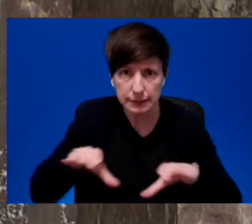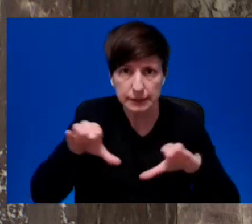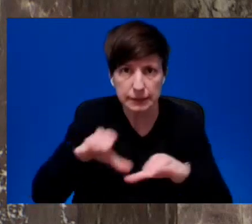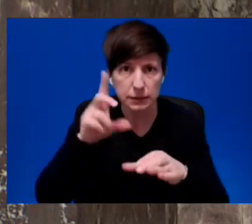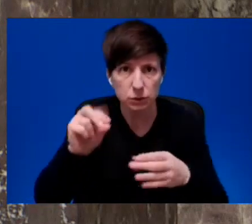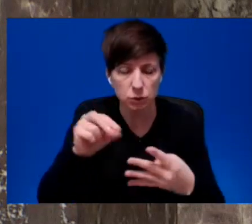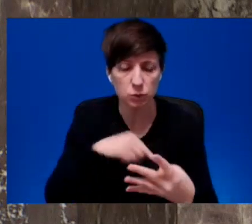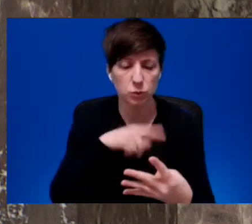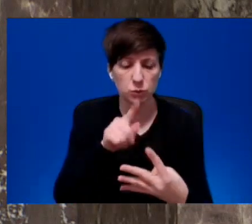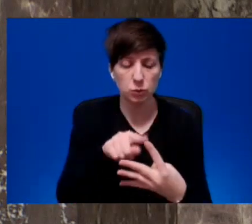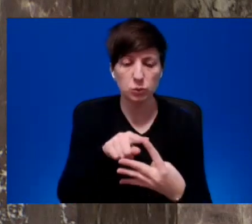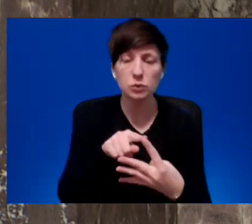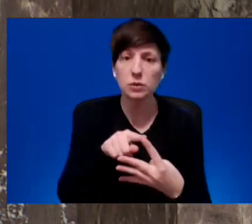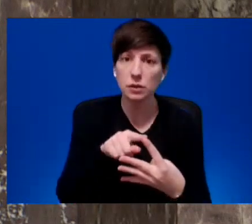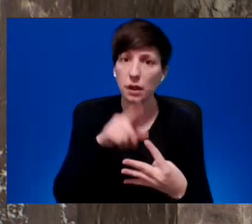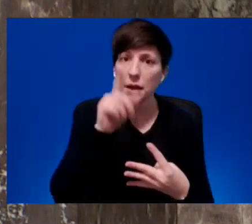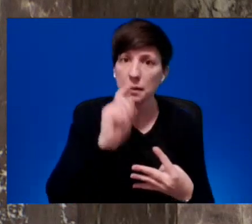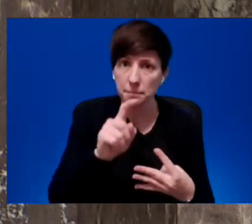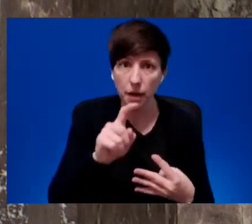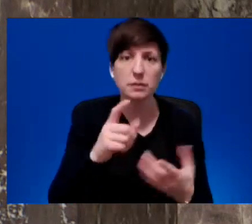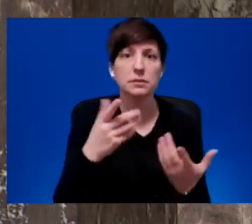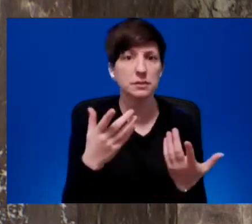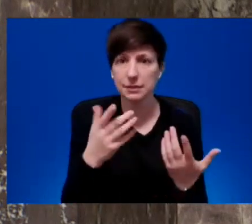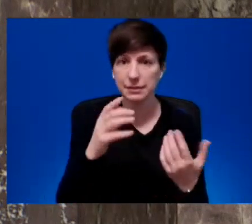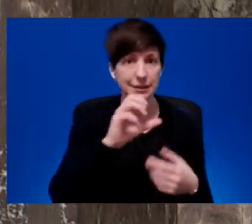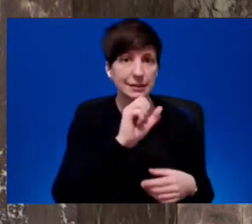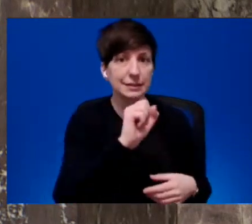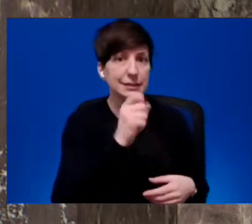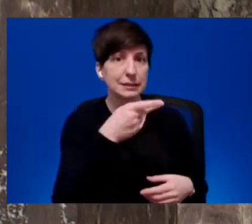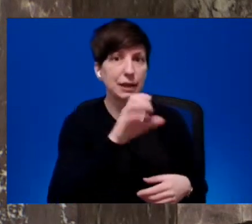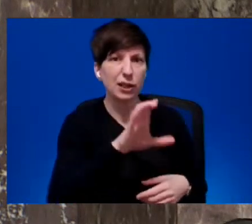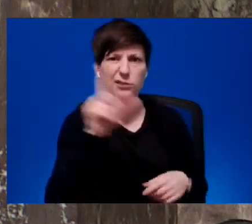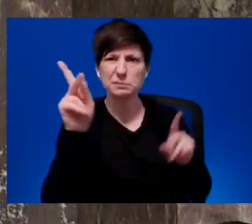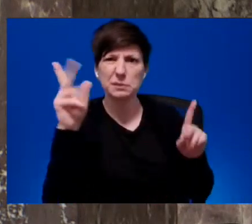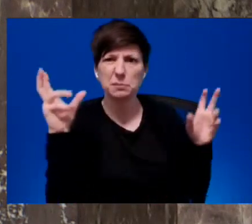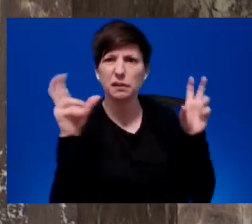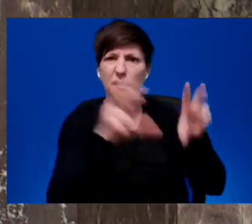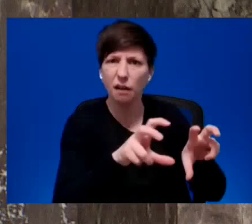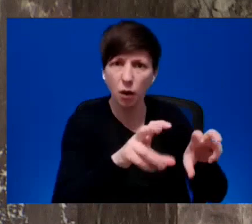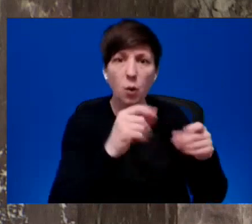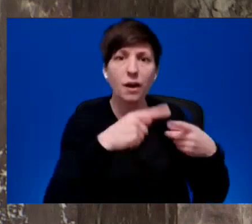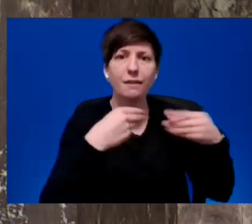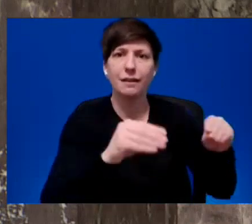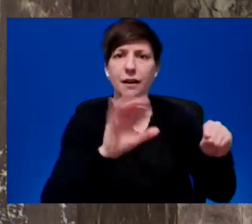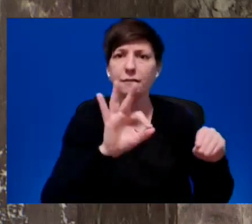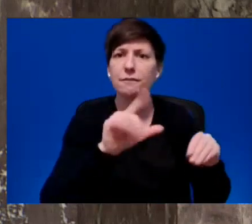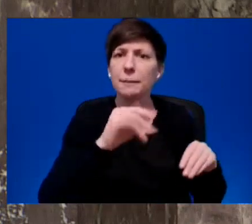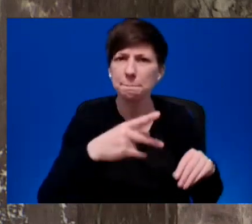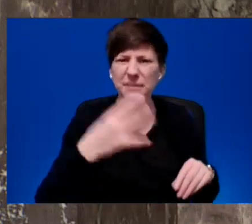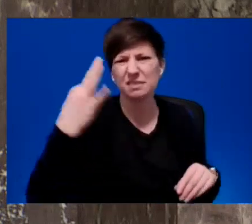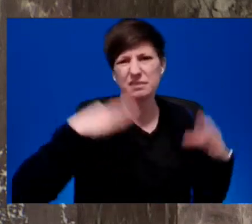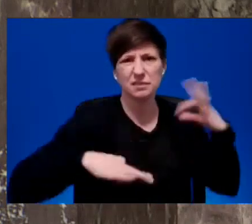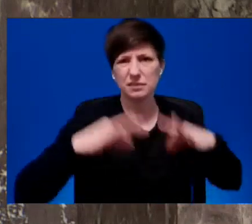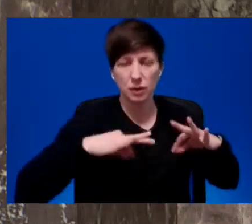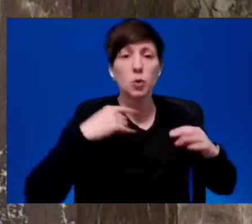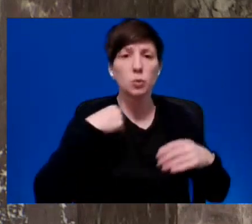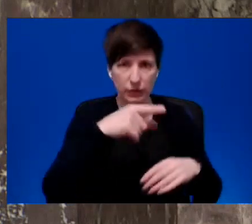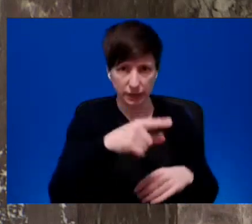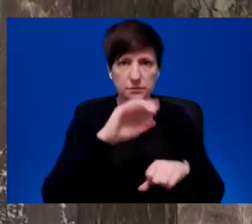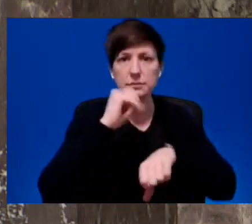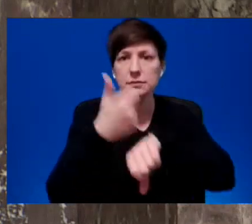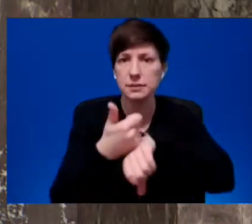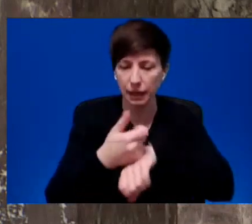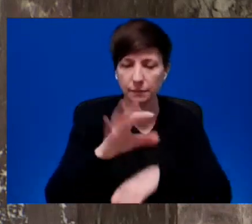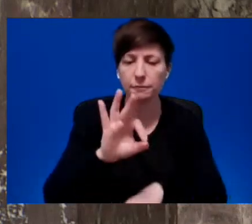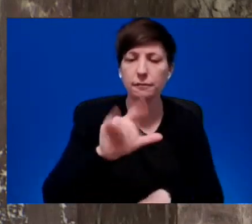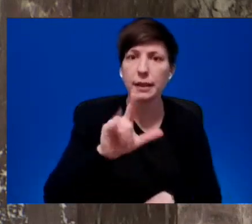we need to take on speculation. That's what we're doing with the flipping tax. That's what we're doing with the speculation and vacancy tax. We know we need to cut red